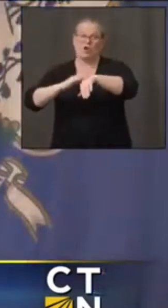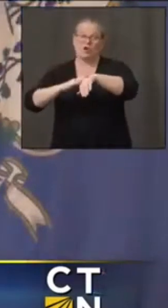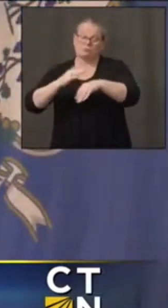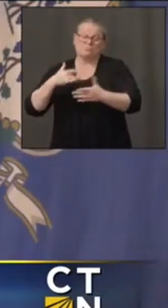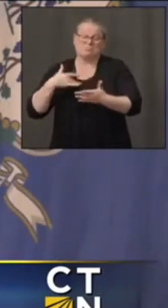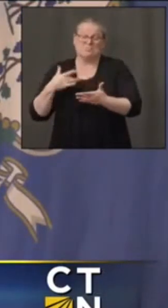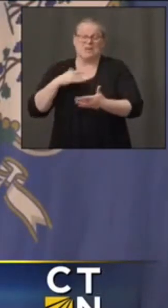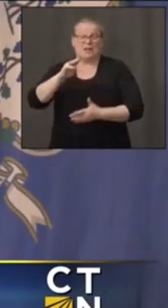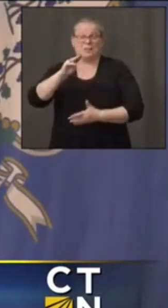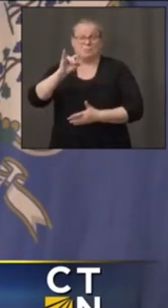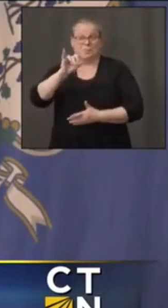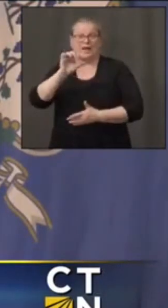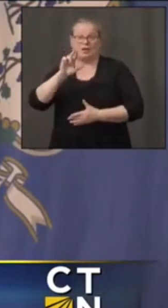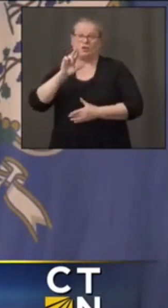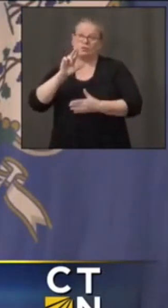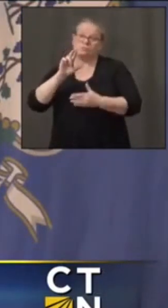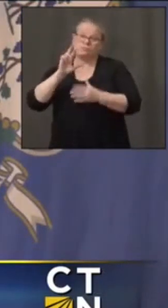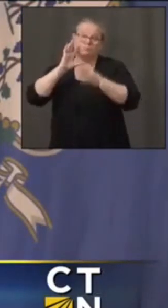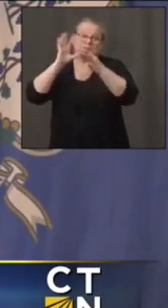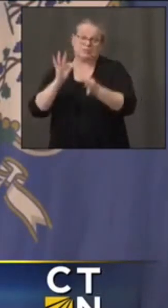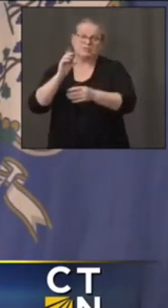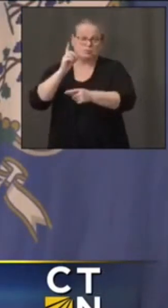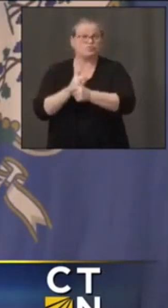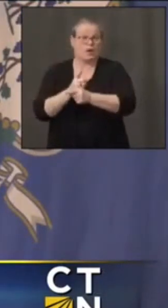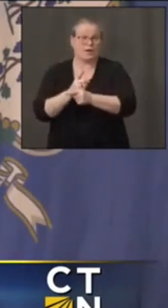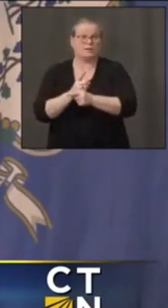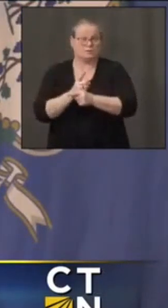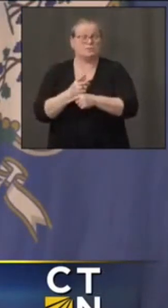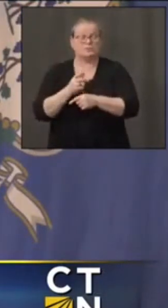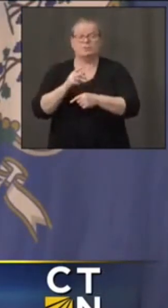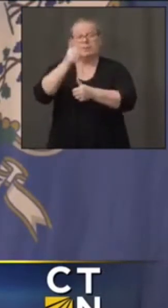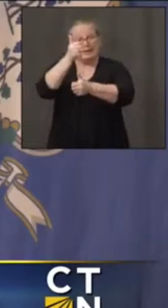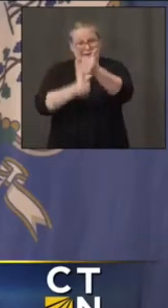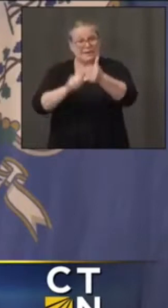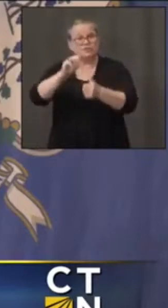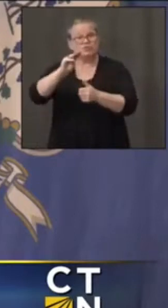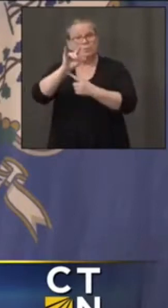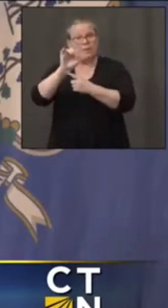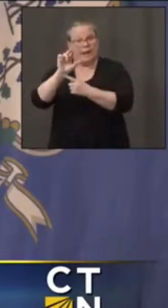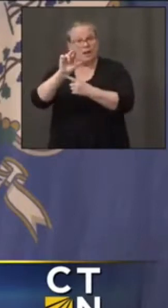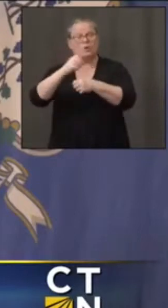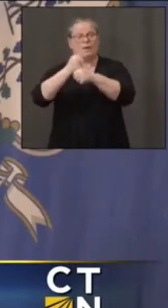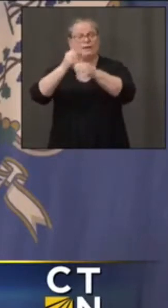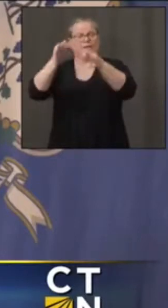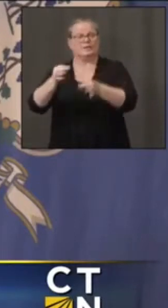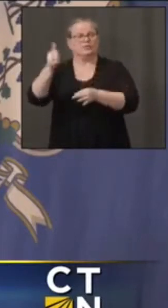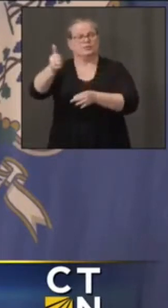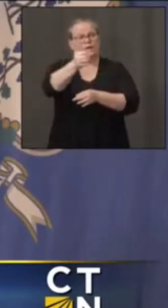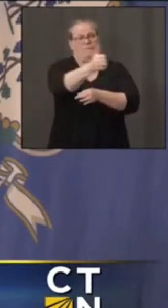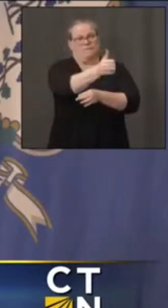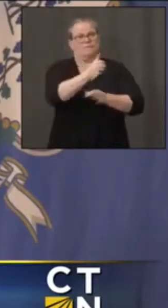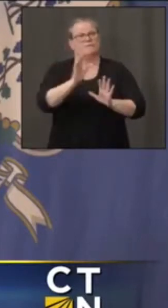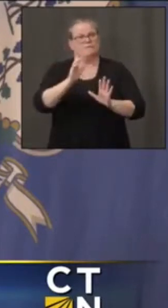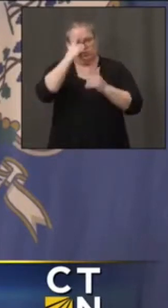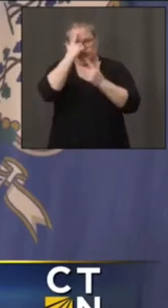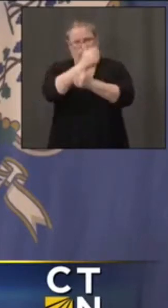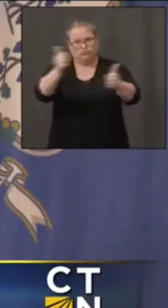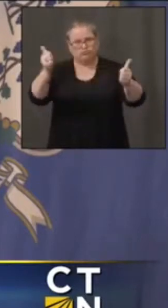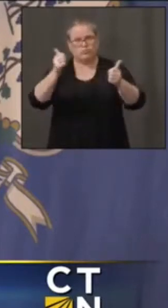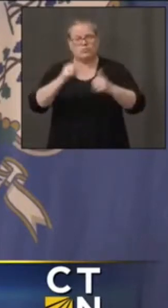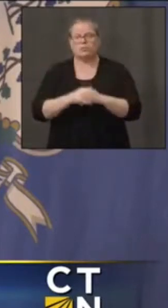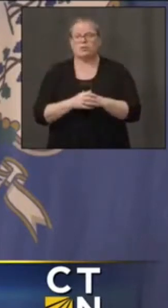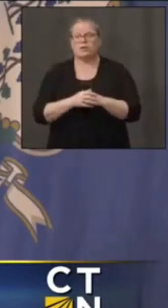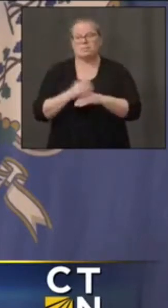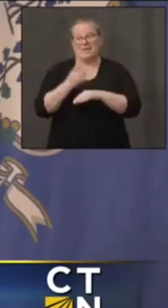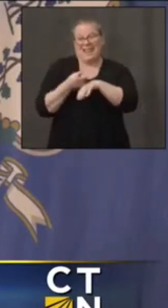call there. Every mayor is going to make up their mind for themselves. I think you heard last week that, you know, in the governor's residence,